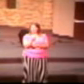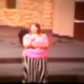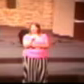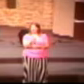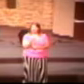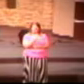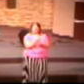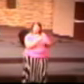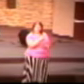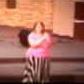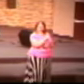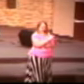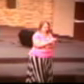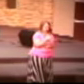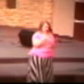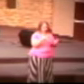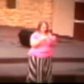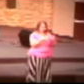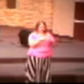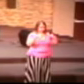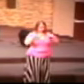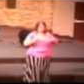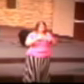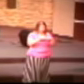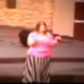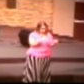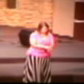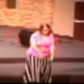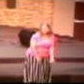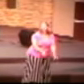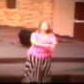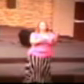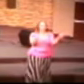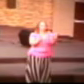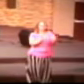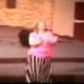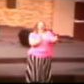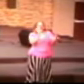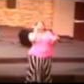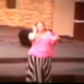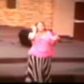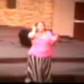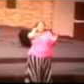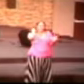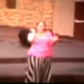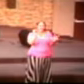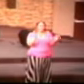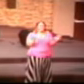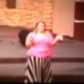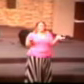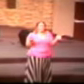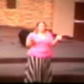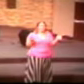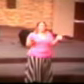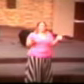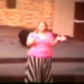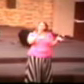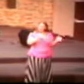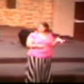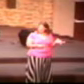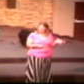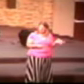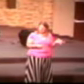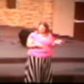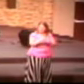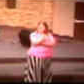Tennessee, where we run around in overalls without shoes. But anyway, it strikes me